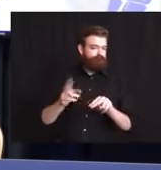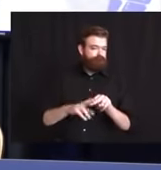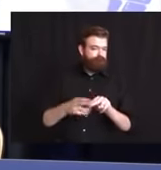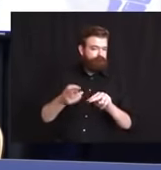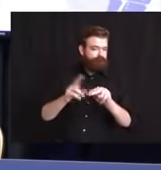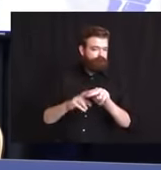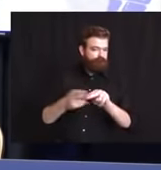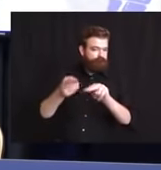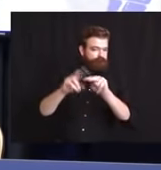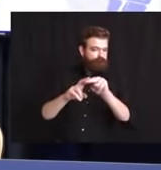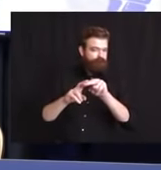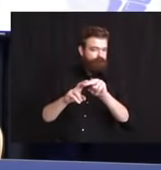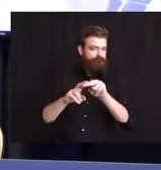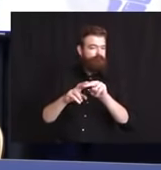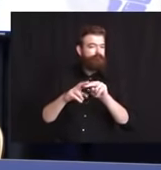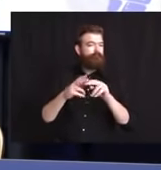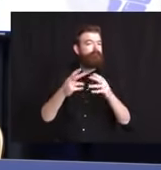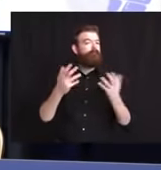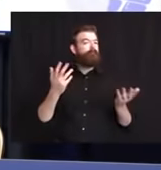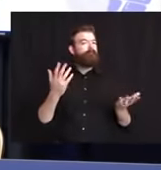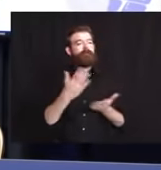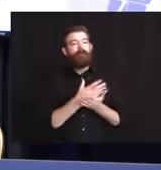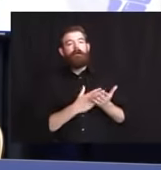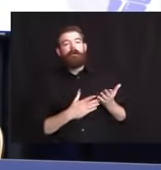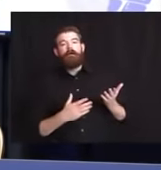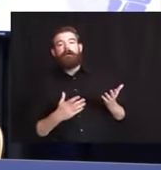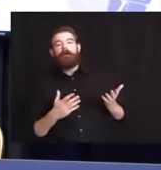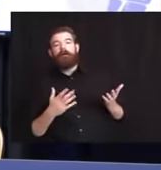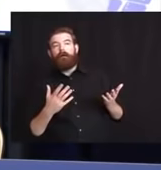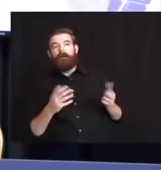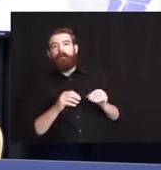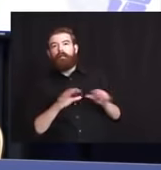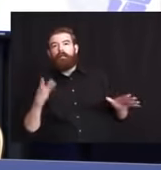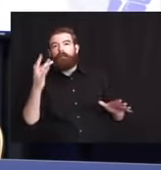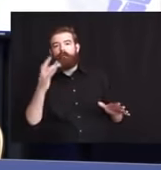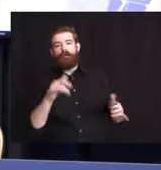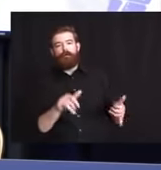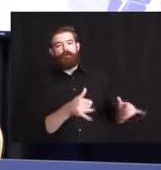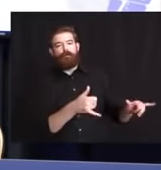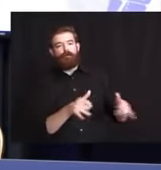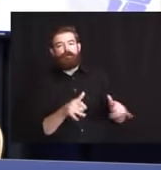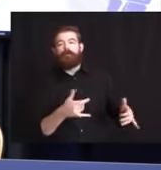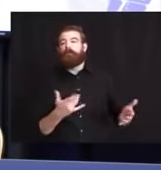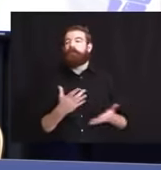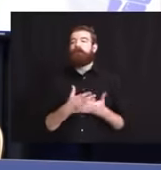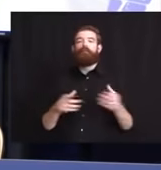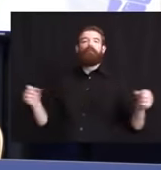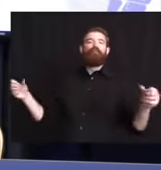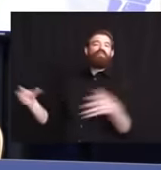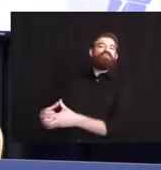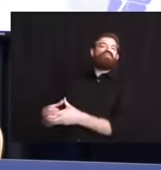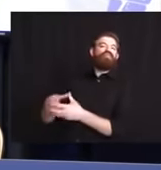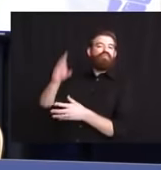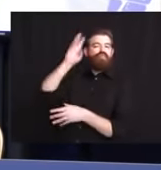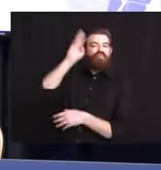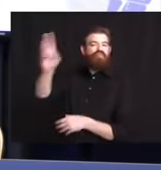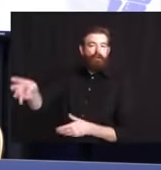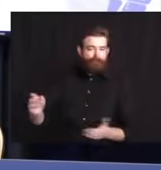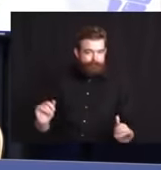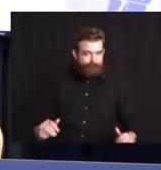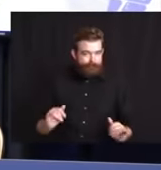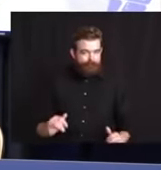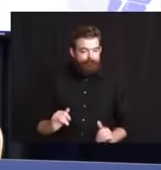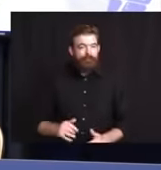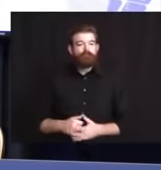some linked to celebratory gatherings like parties, and some linked to solemn gatherings, as in